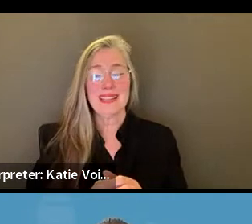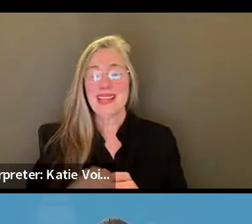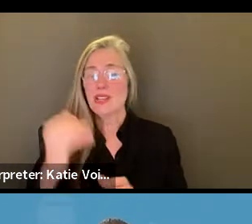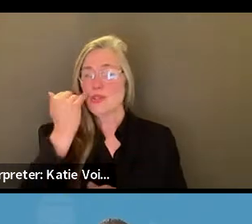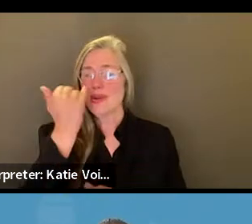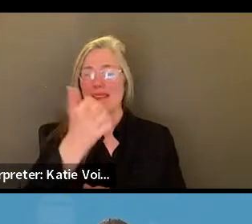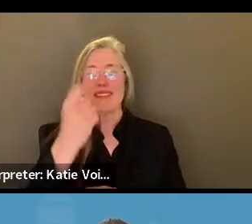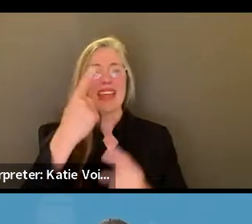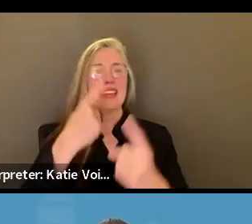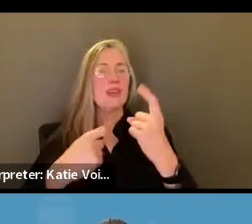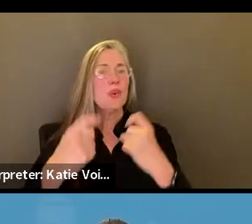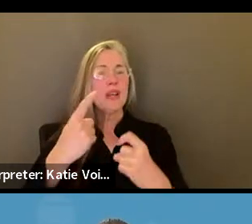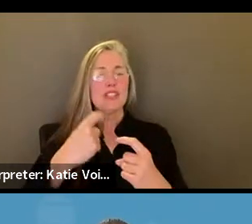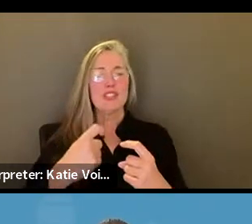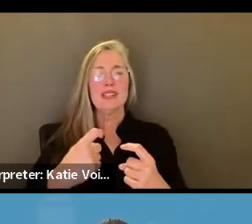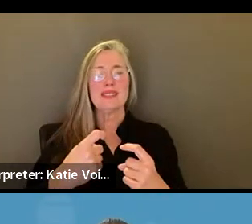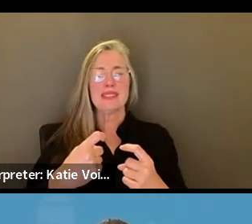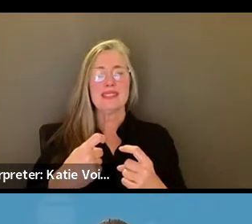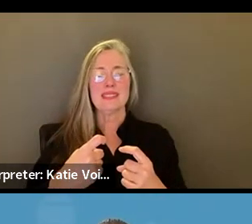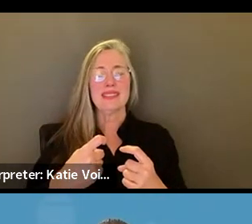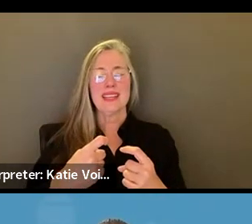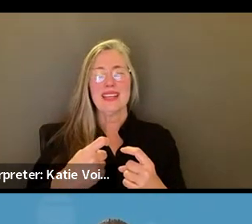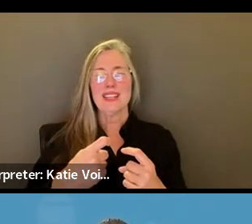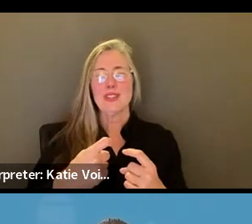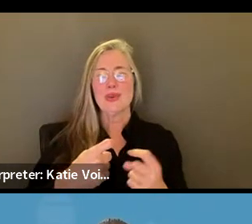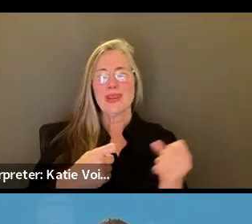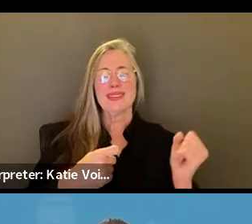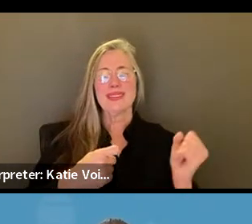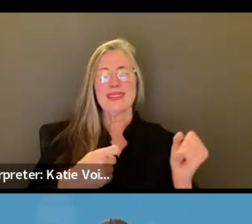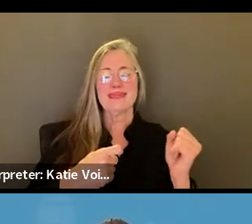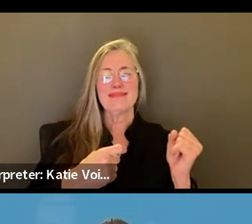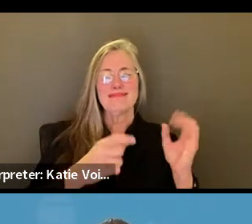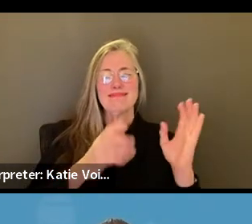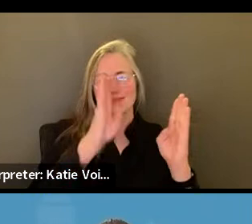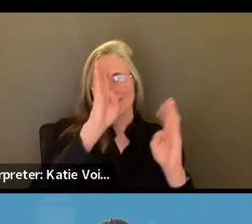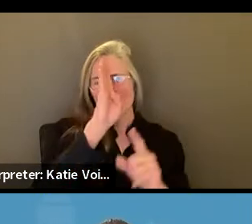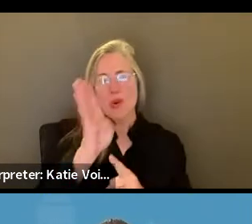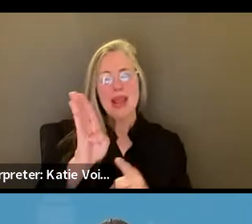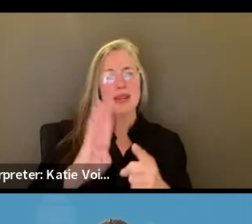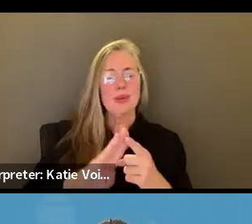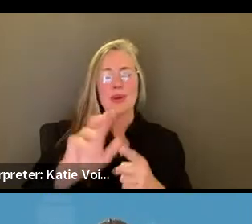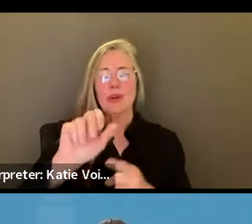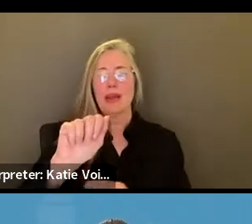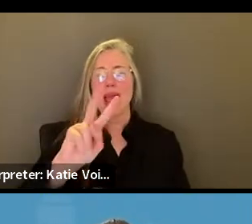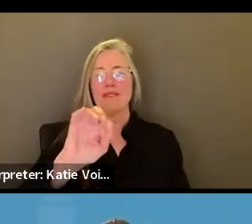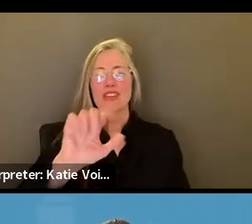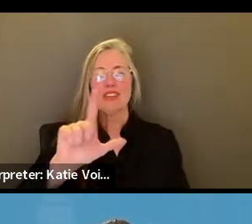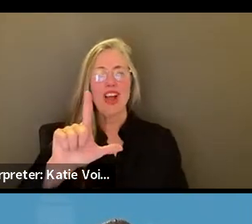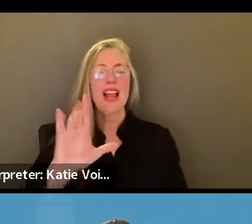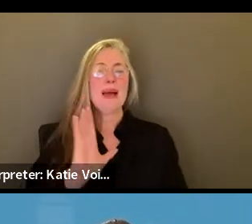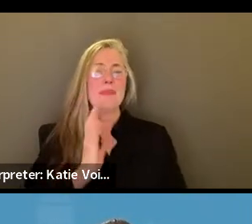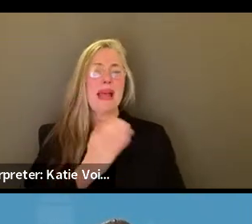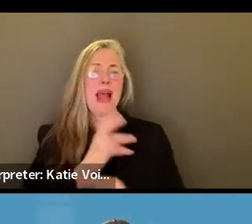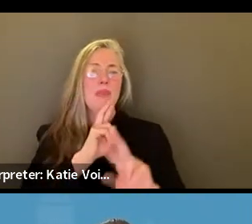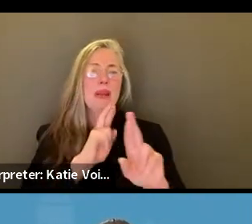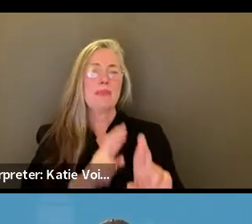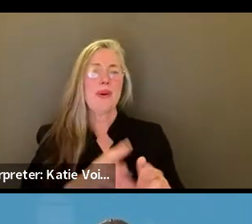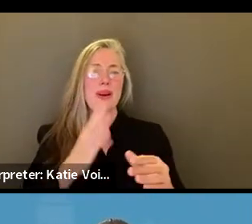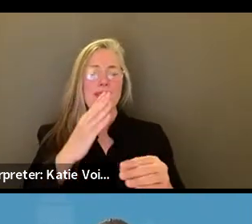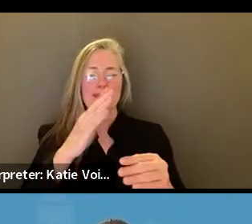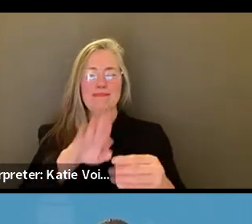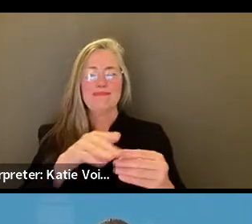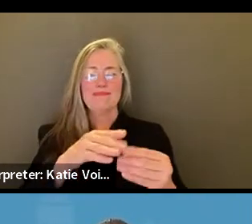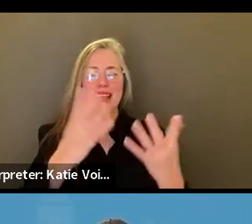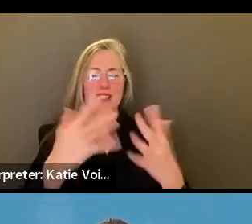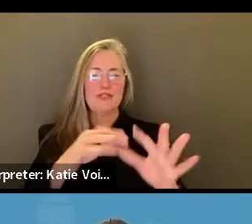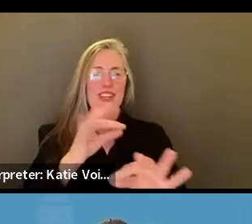you can direct them to Avital, but that wraps up my report. Thank you all so much. Great. Thank you, Kavya, and thank you, Avital,